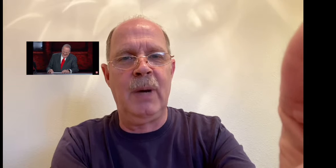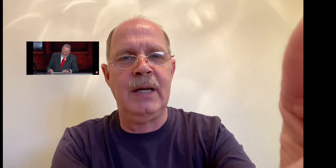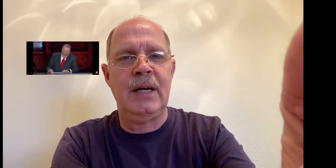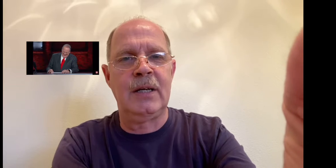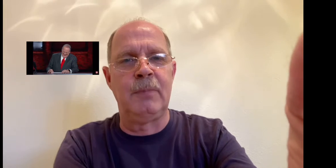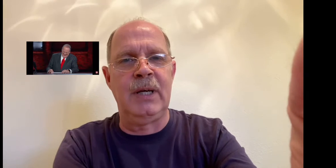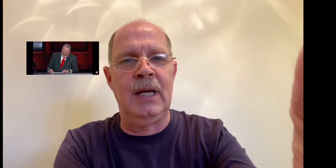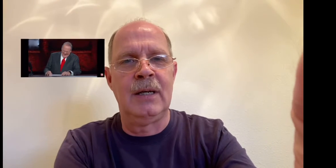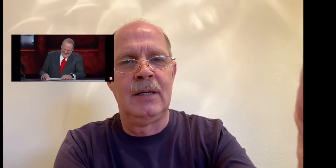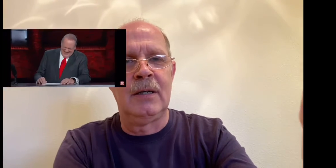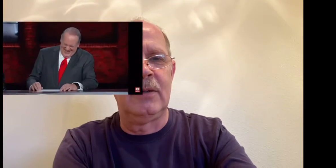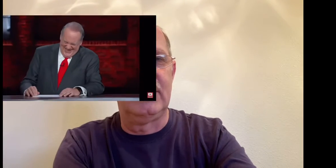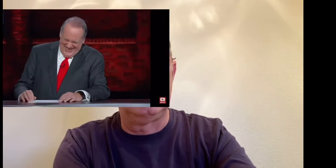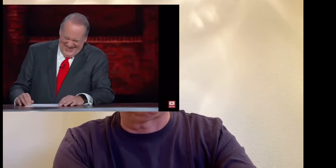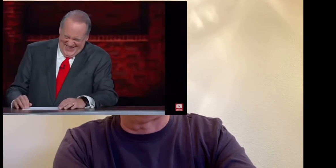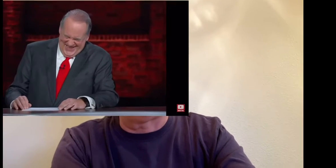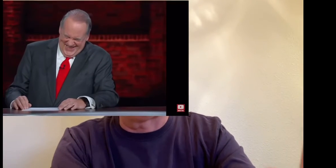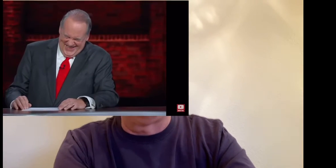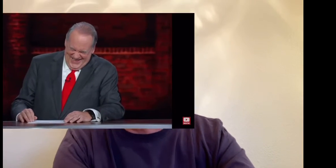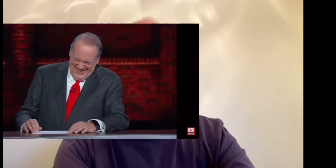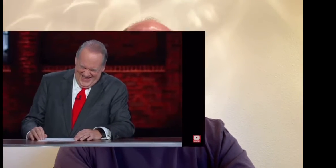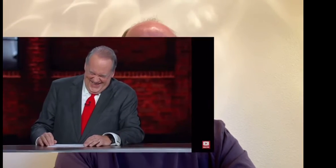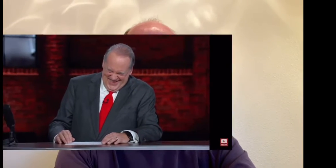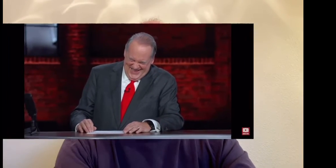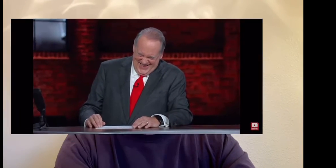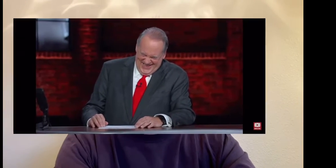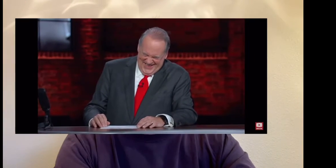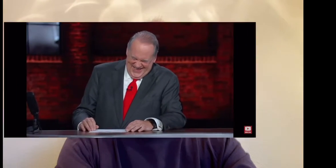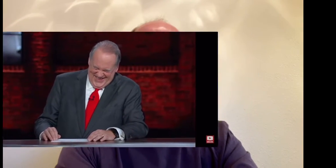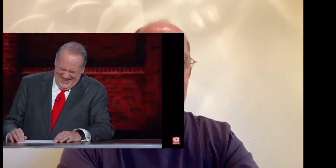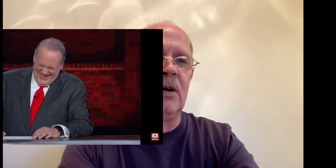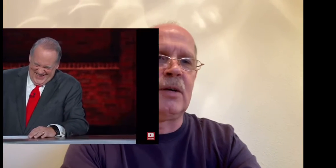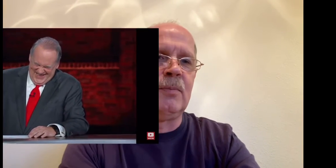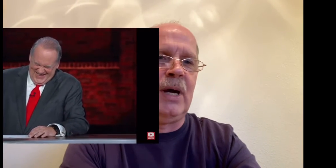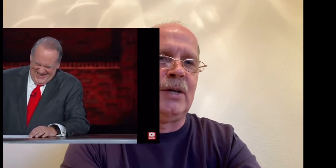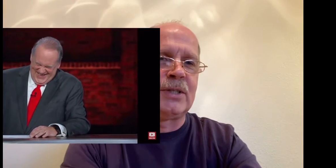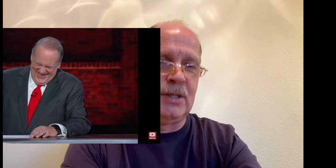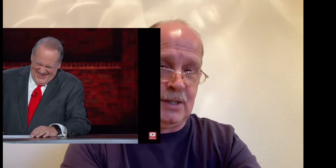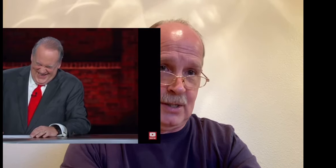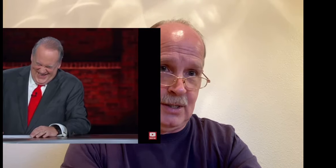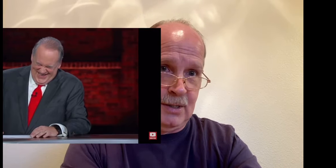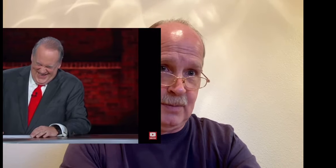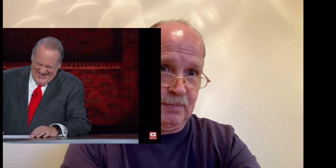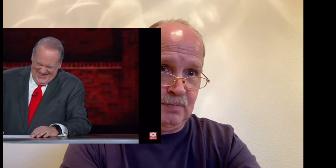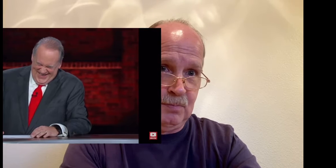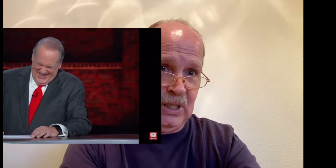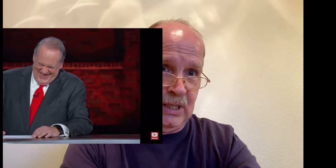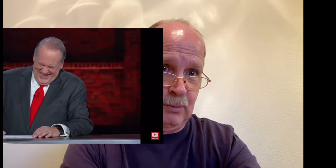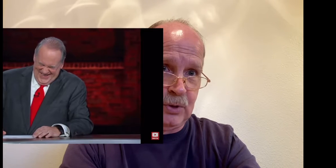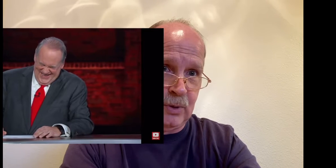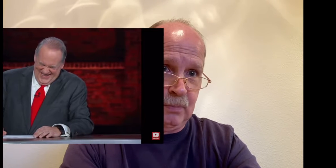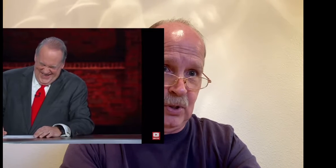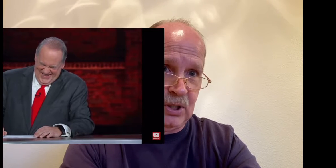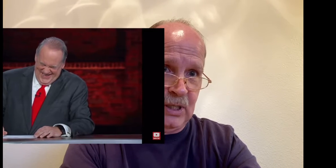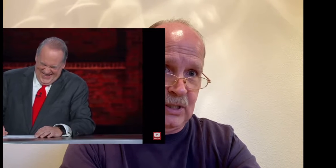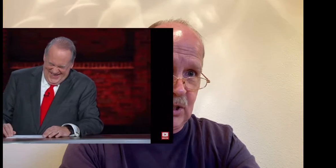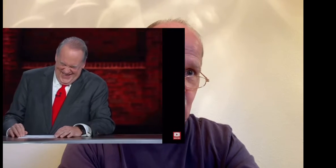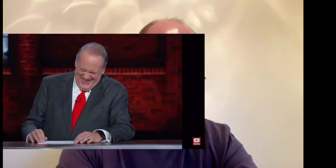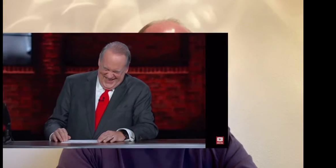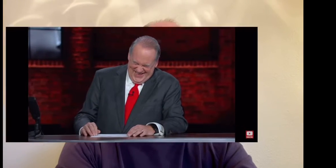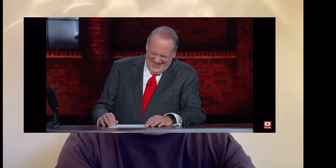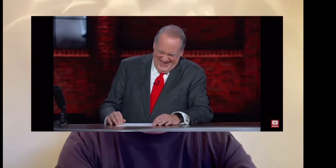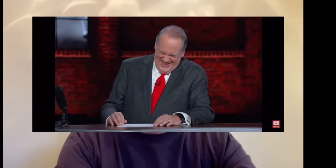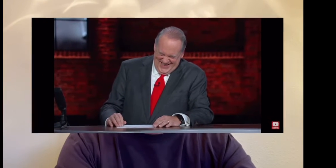with Mike Huckabee on the Huckabee Show, or whatever it's called, talking about being able to impersonate